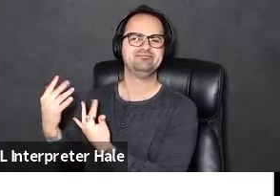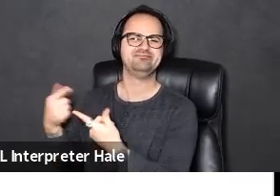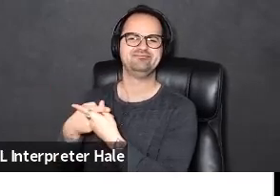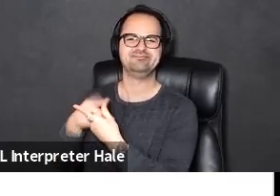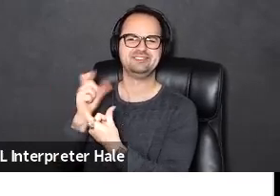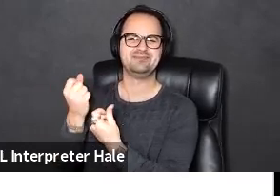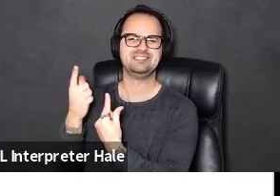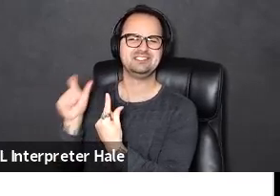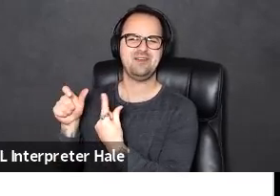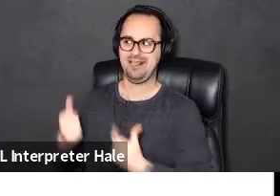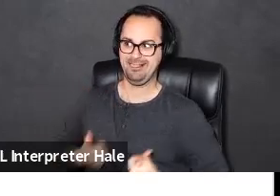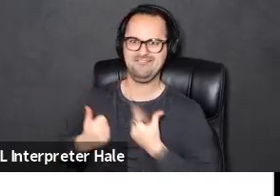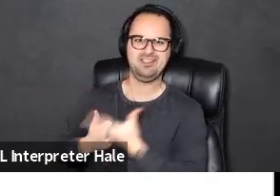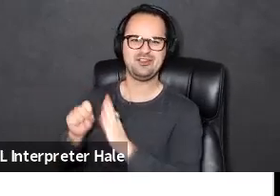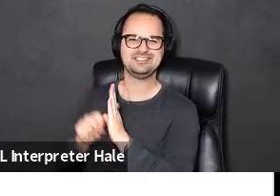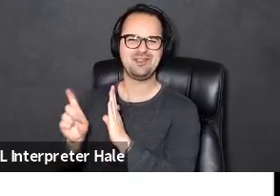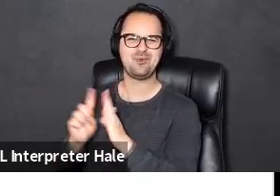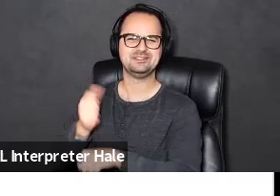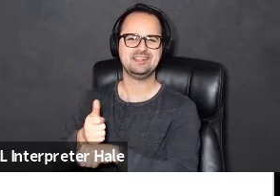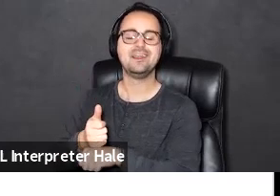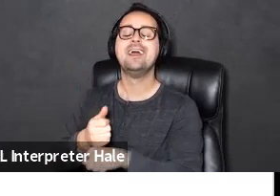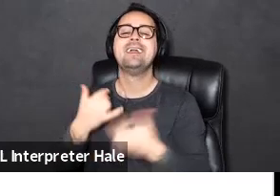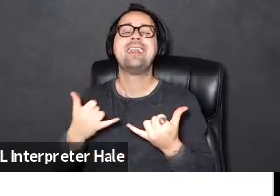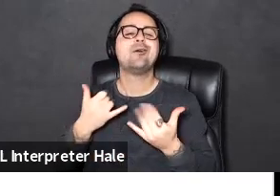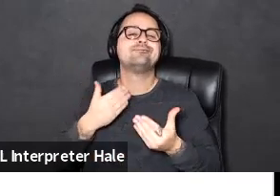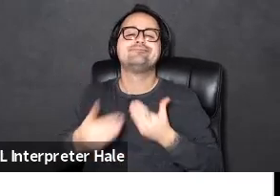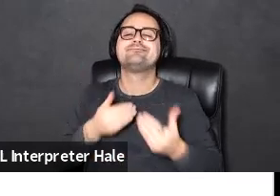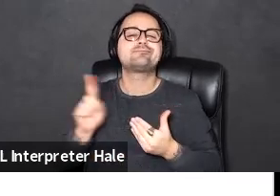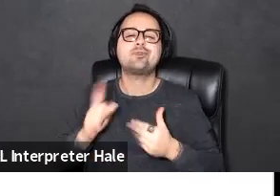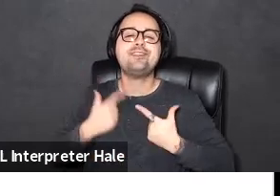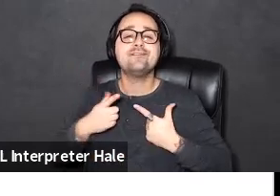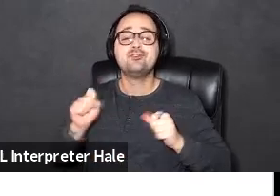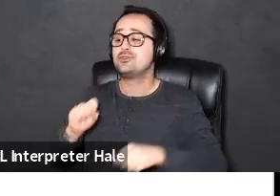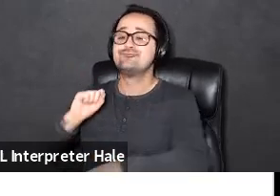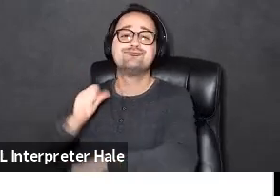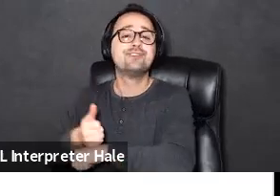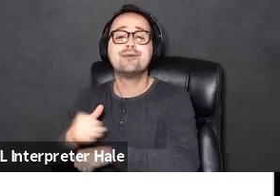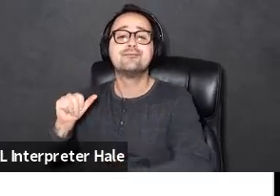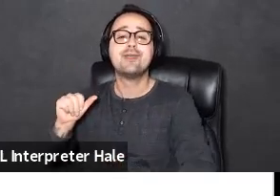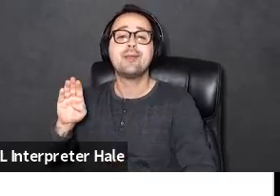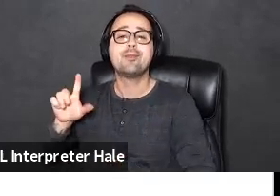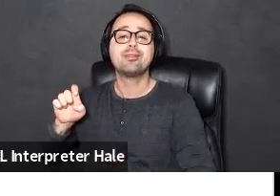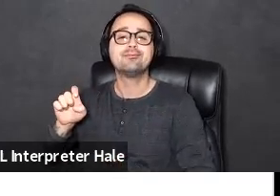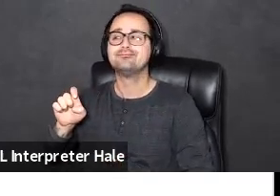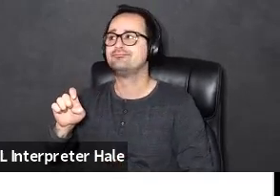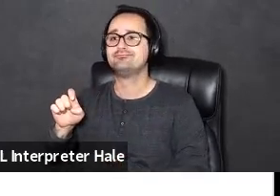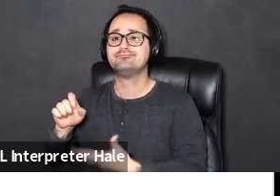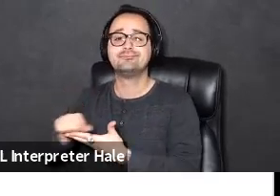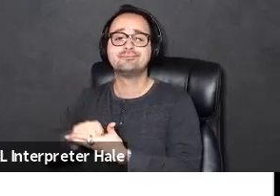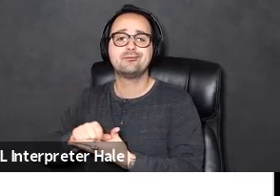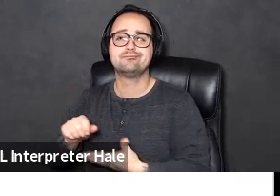You can now, it does not matter where you live. You can open an ABLE account just like a regular, what I call a